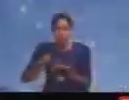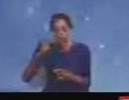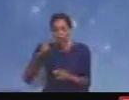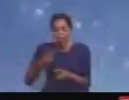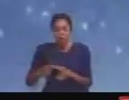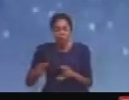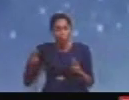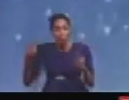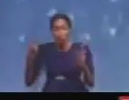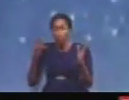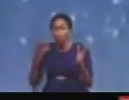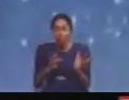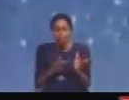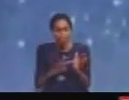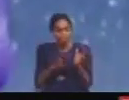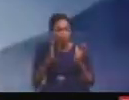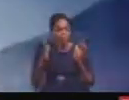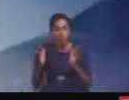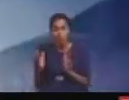holy name,